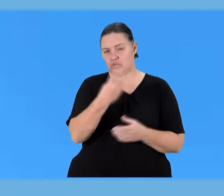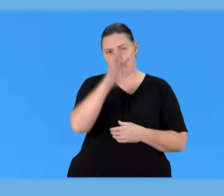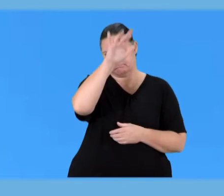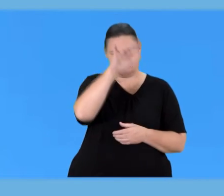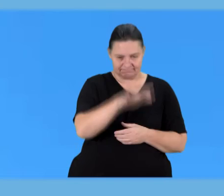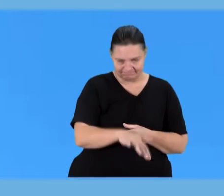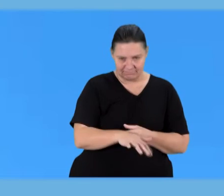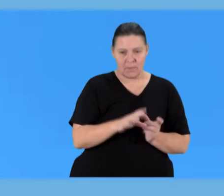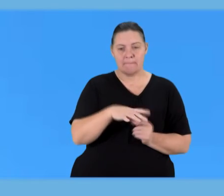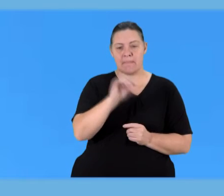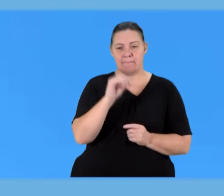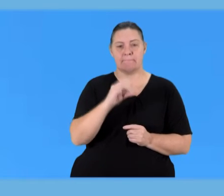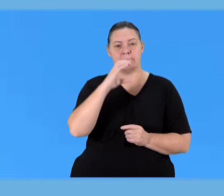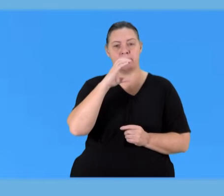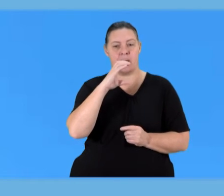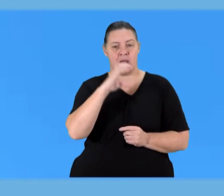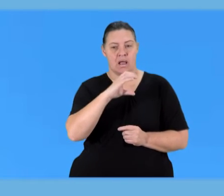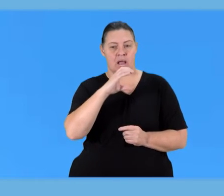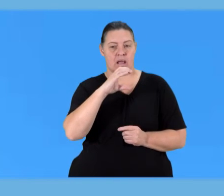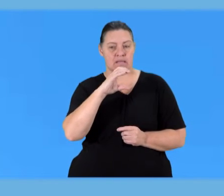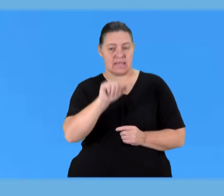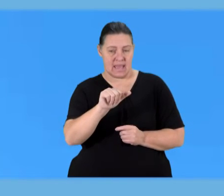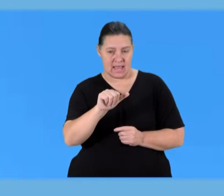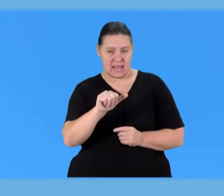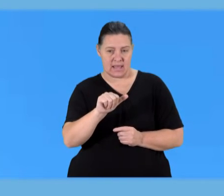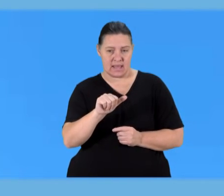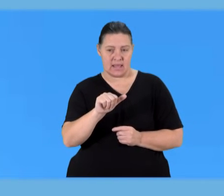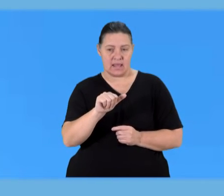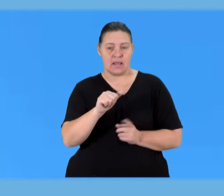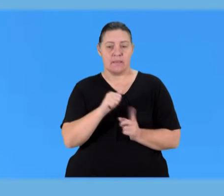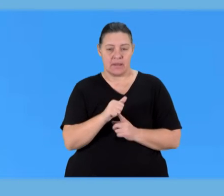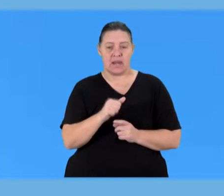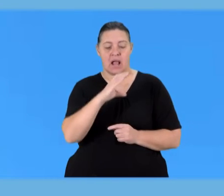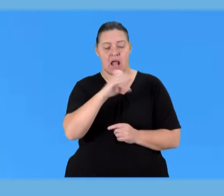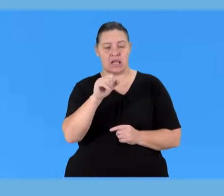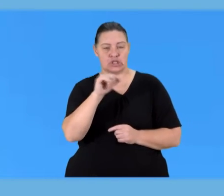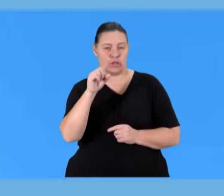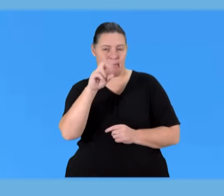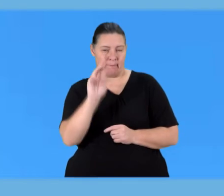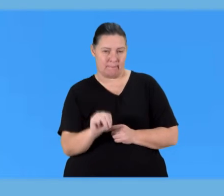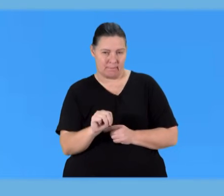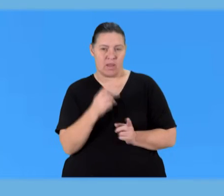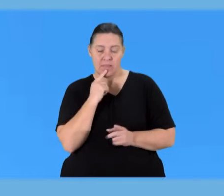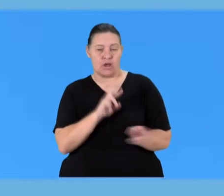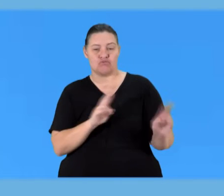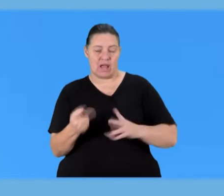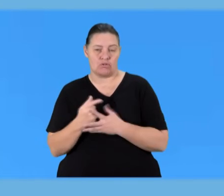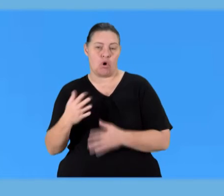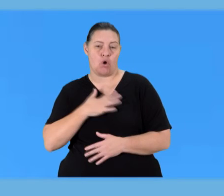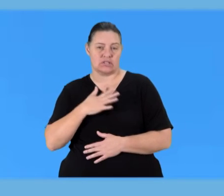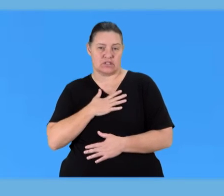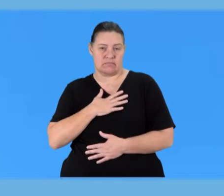group 2 elements, and we've taken calcium. So calcium is that metal found in group 2. It is going to react